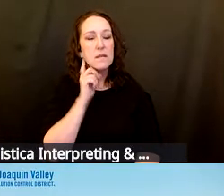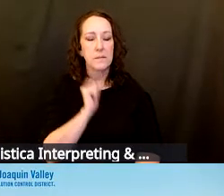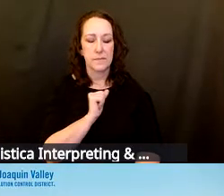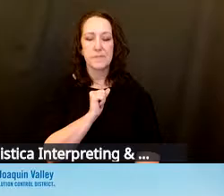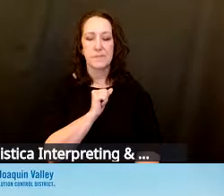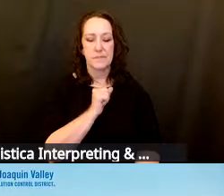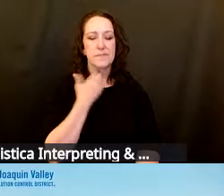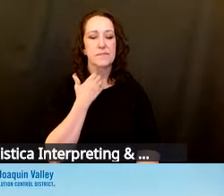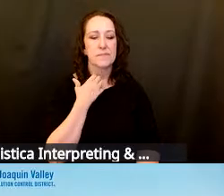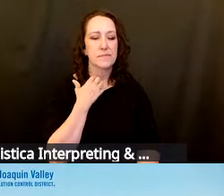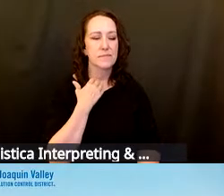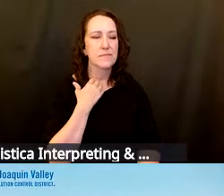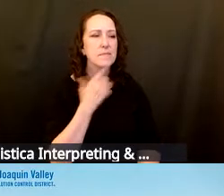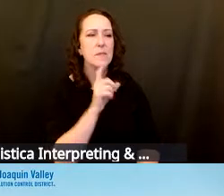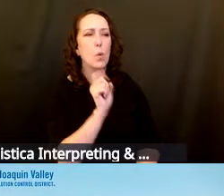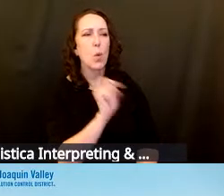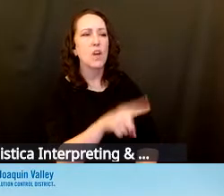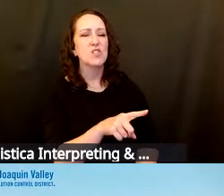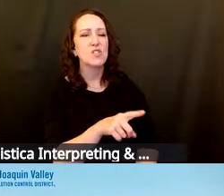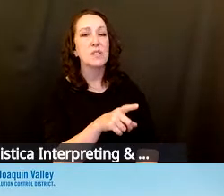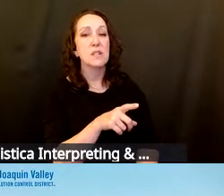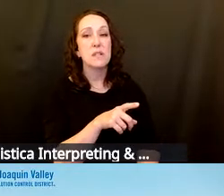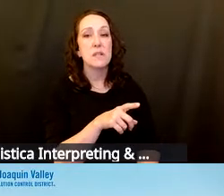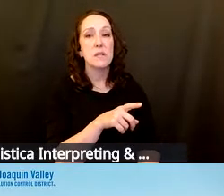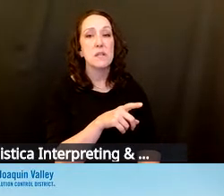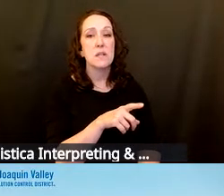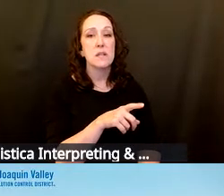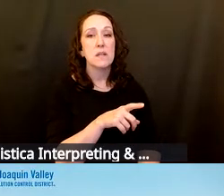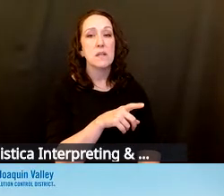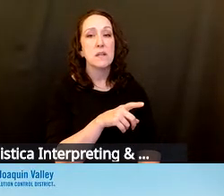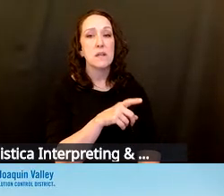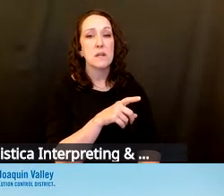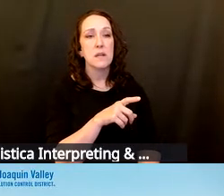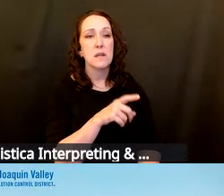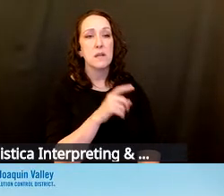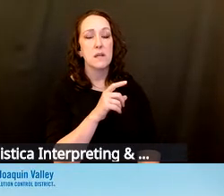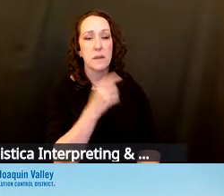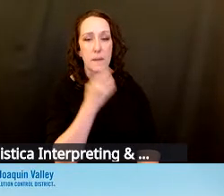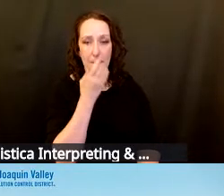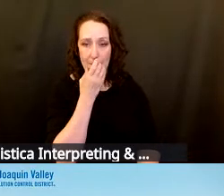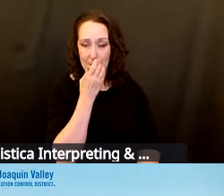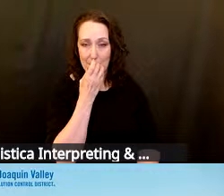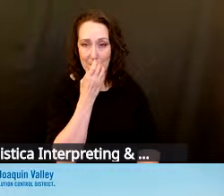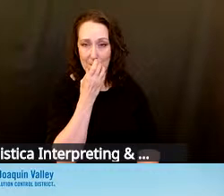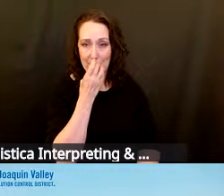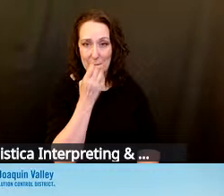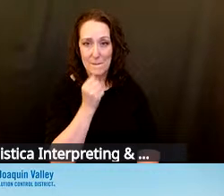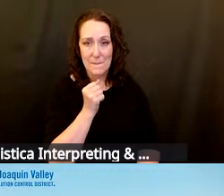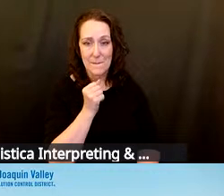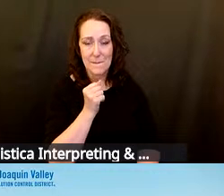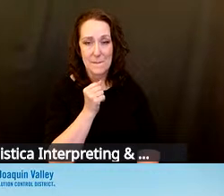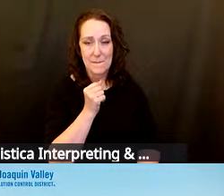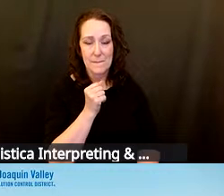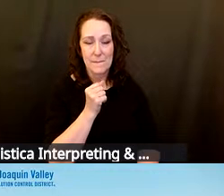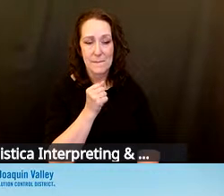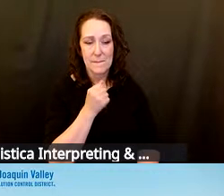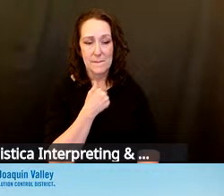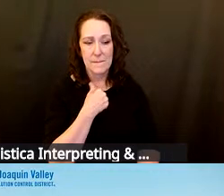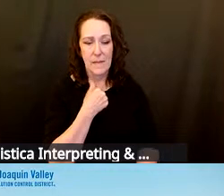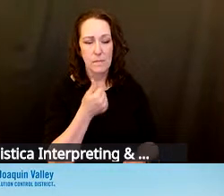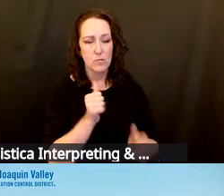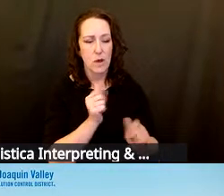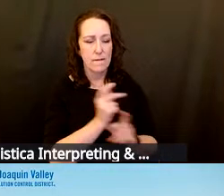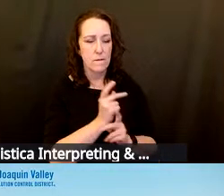It was just a question as we are coming down and we're coming down, and I'm just trying to figure: are